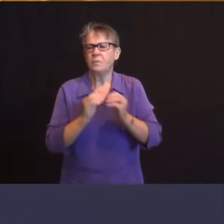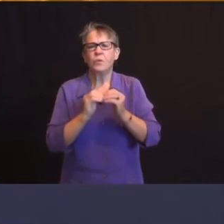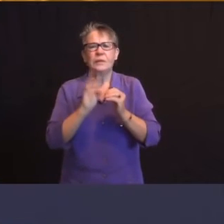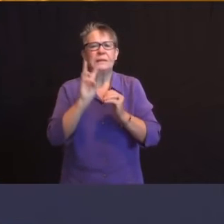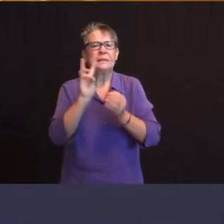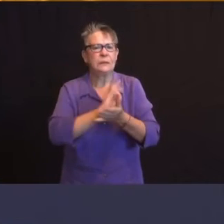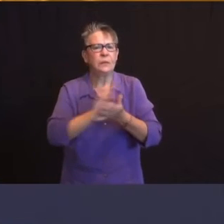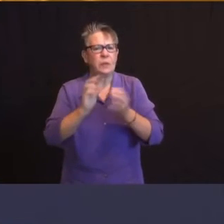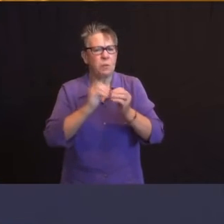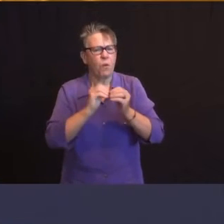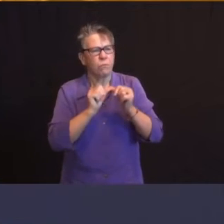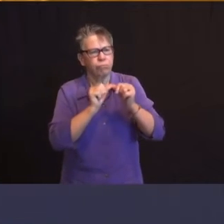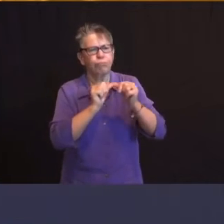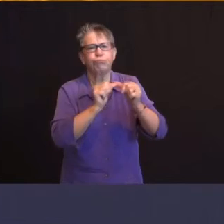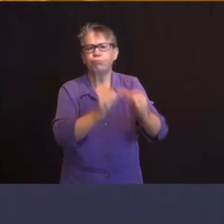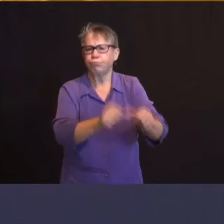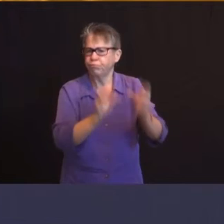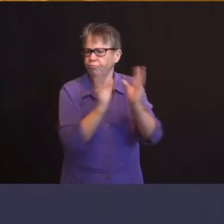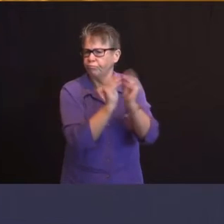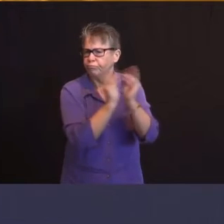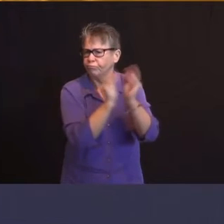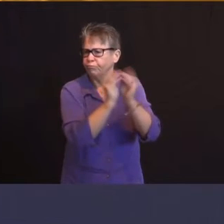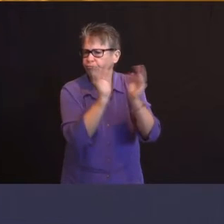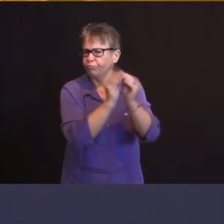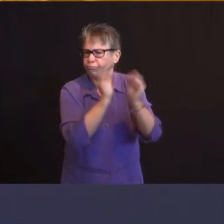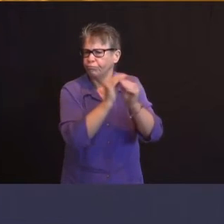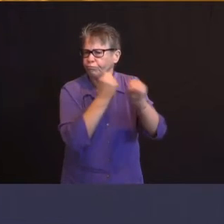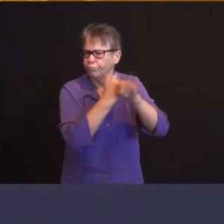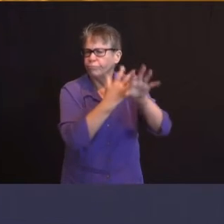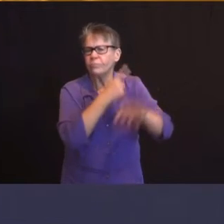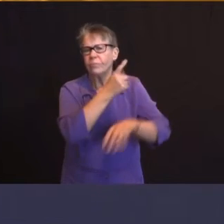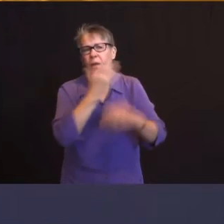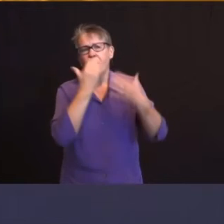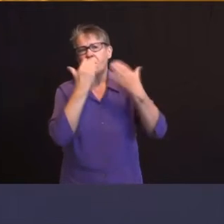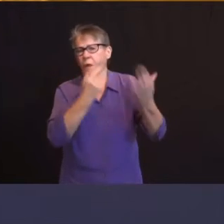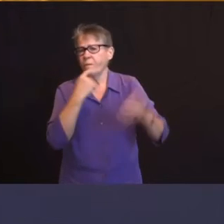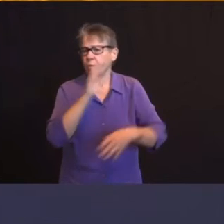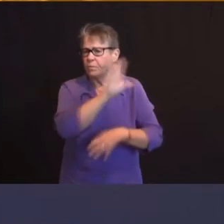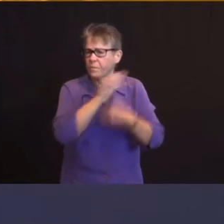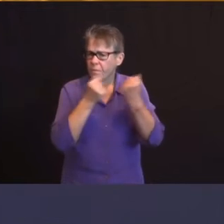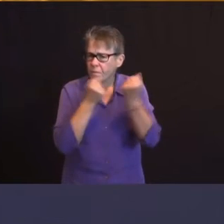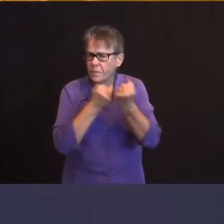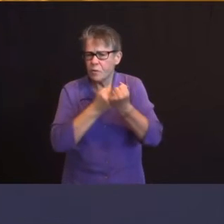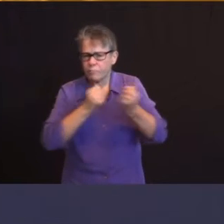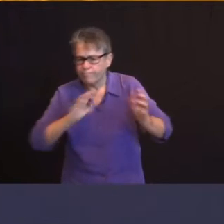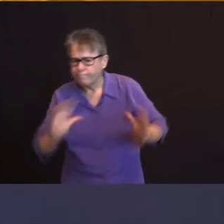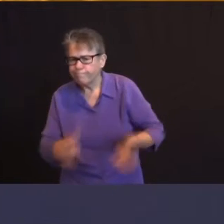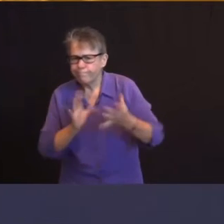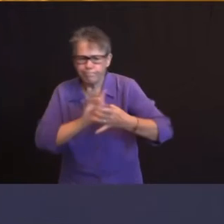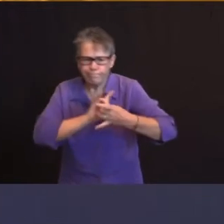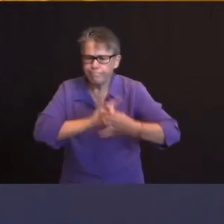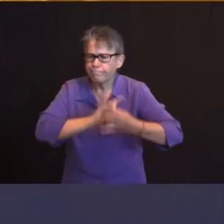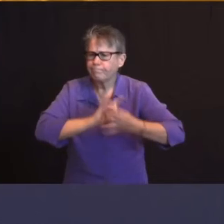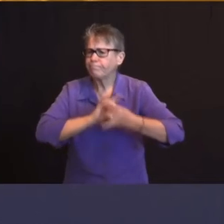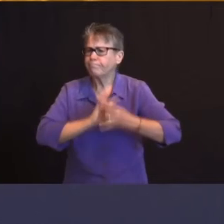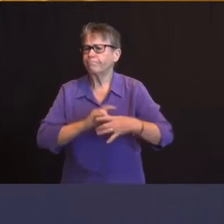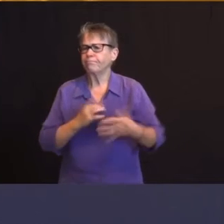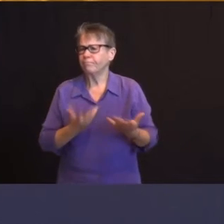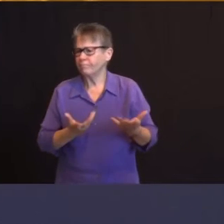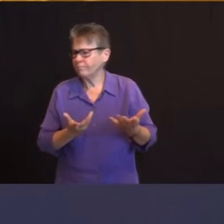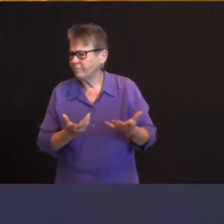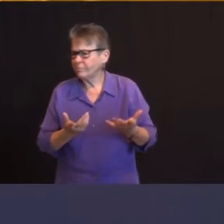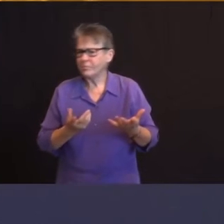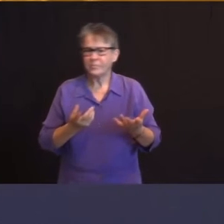for all they have done to help our state. But our state and our residents also need more help from Washington, and that is